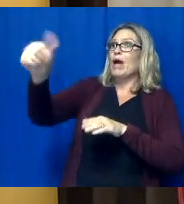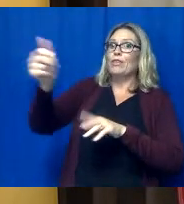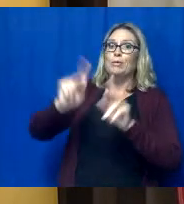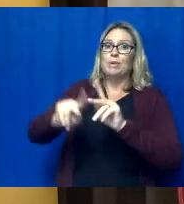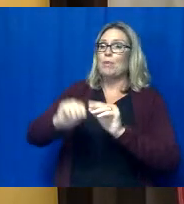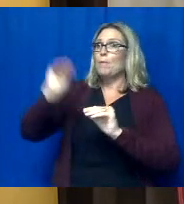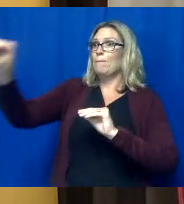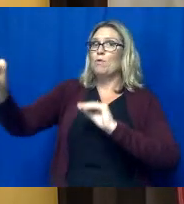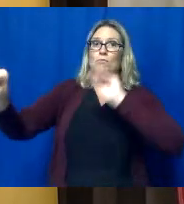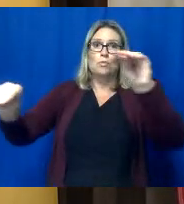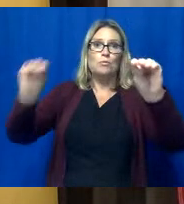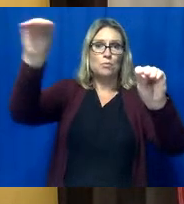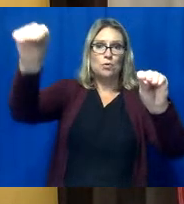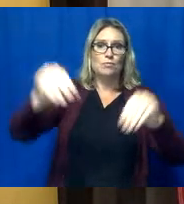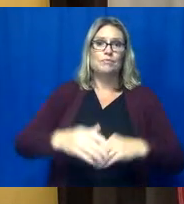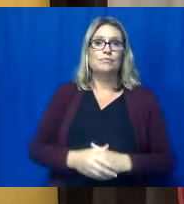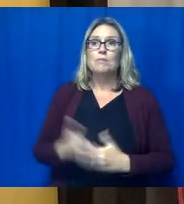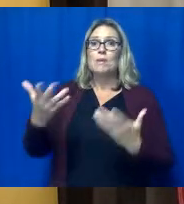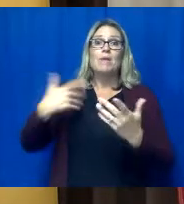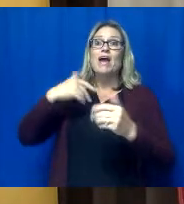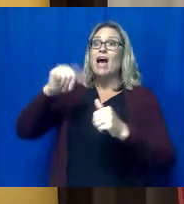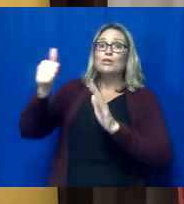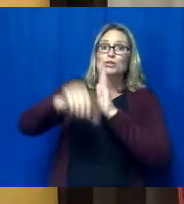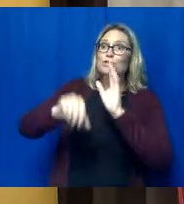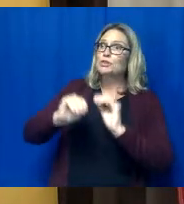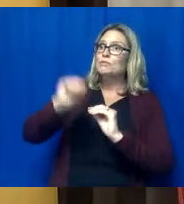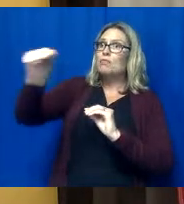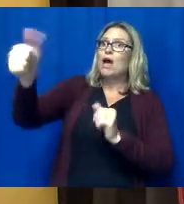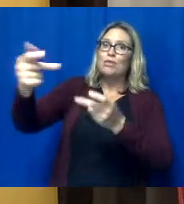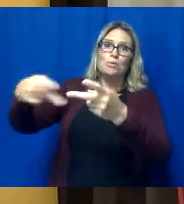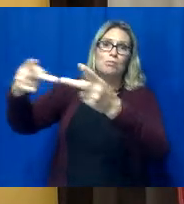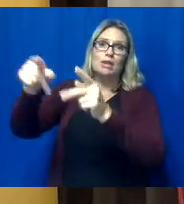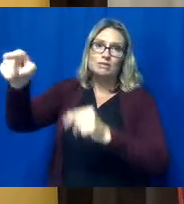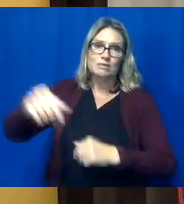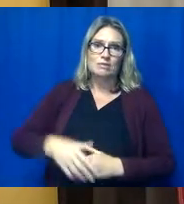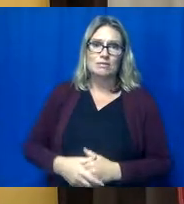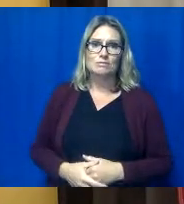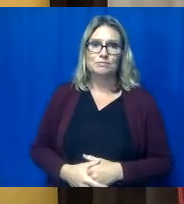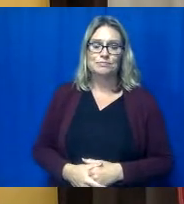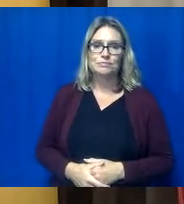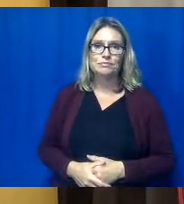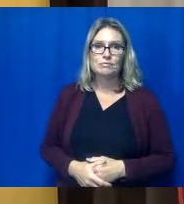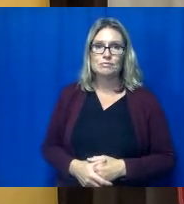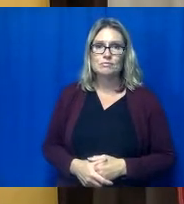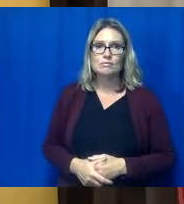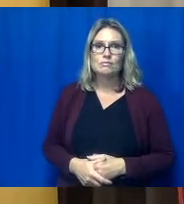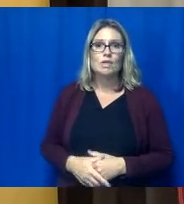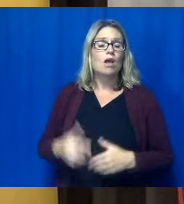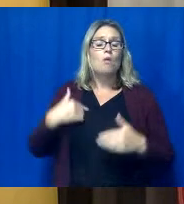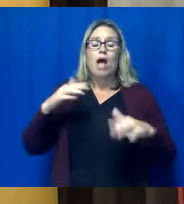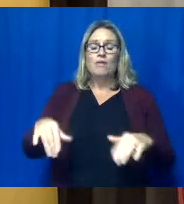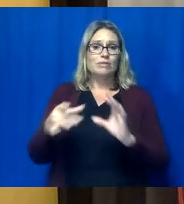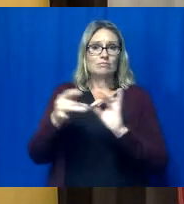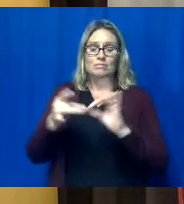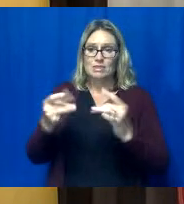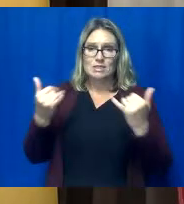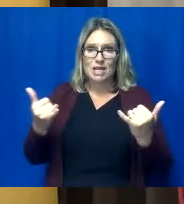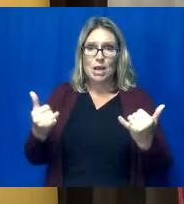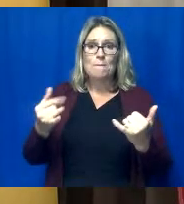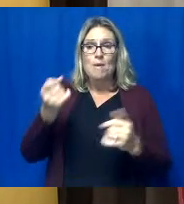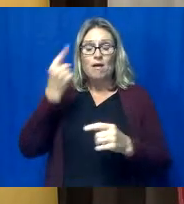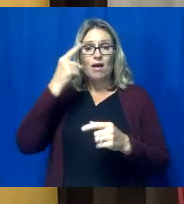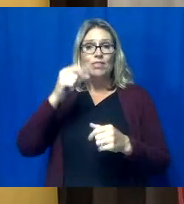punt surgeries to other facilities. So this hasn't been stated too much today, but we have such a staffing crisis